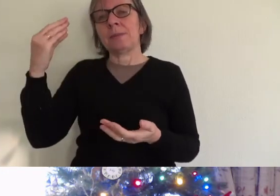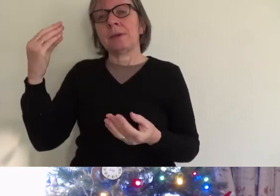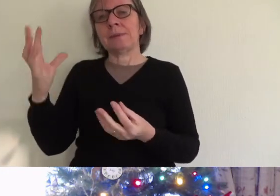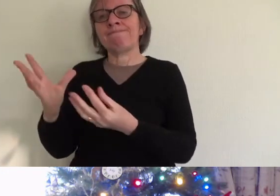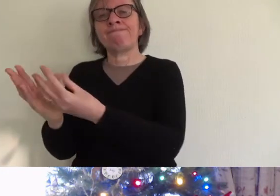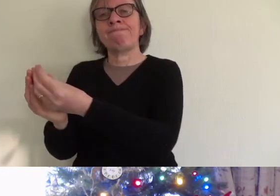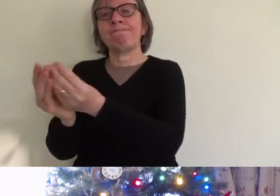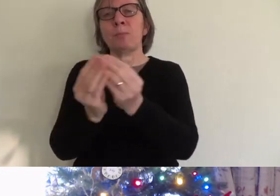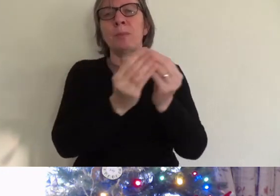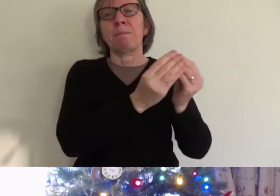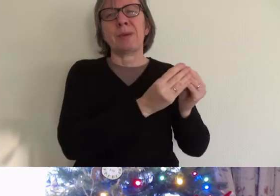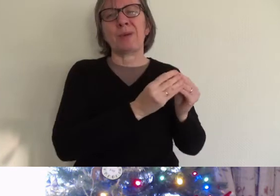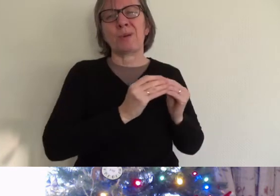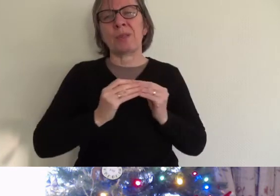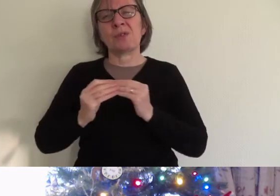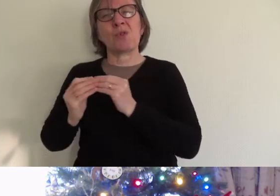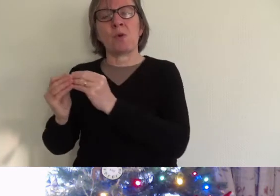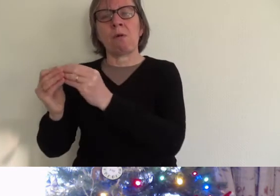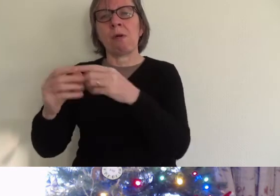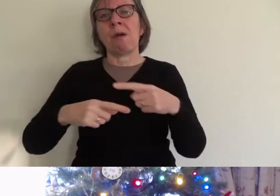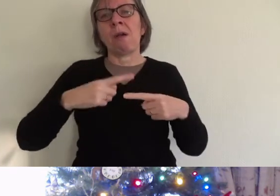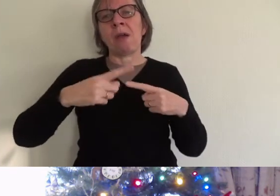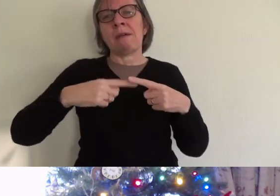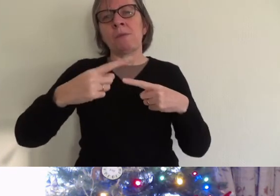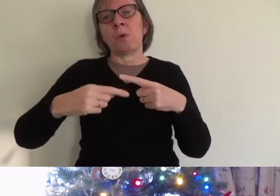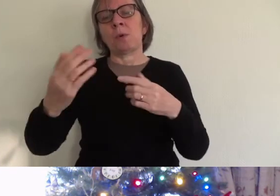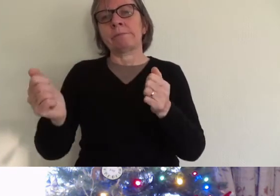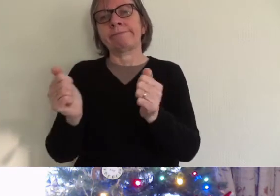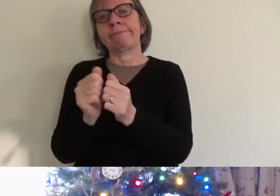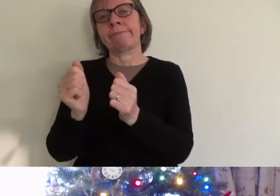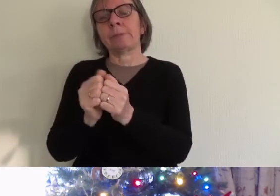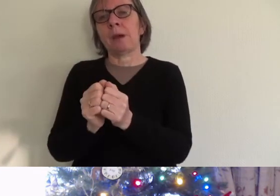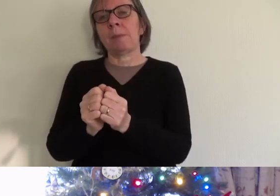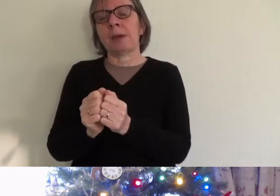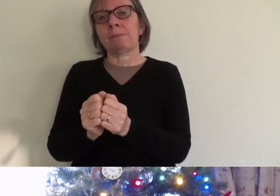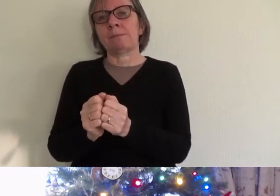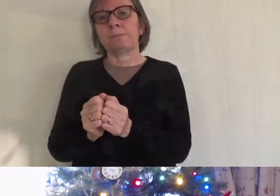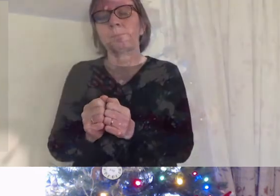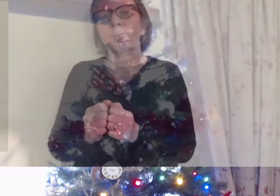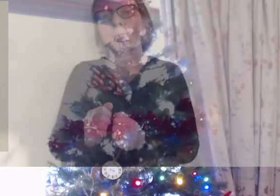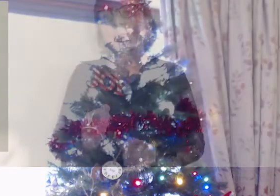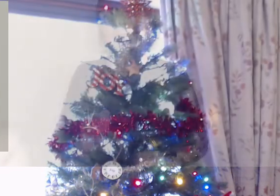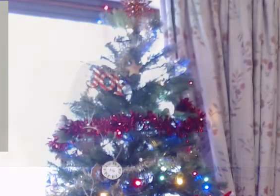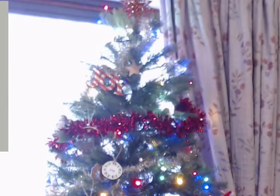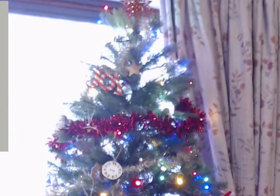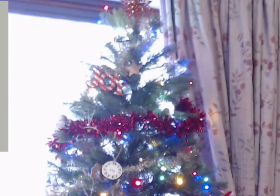the Holy Spirit be with us all evermore. Amen.